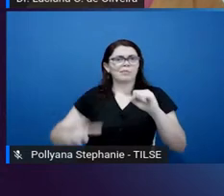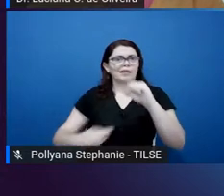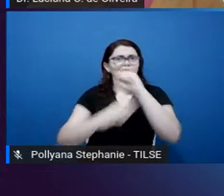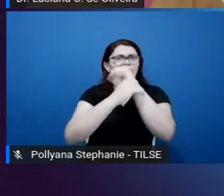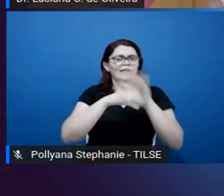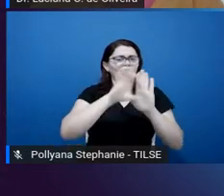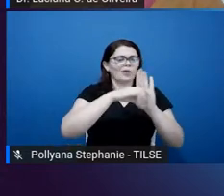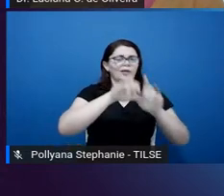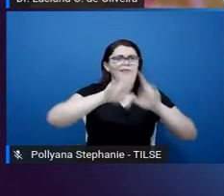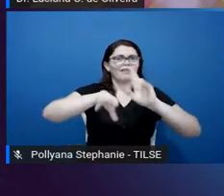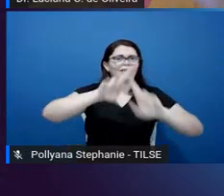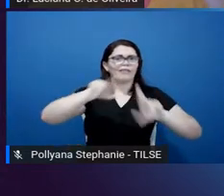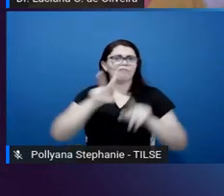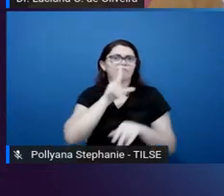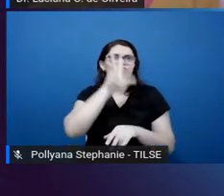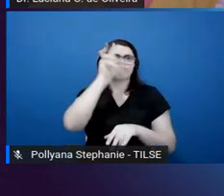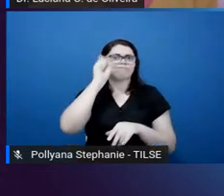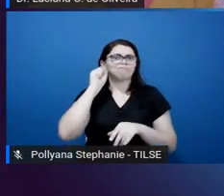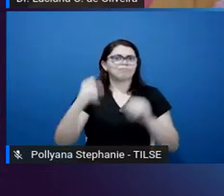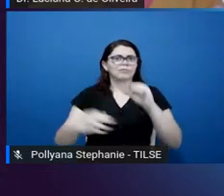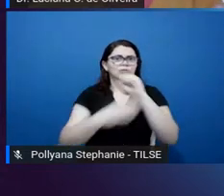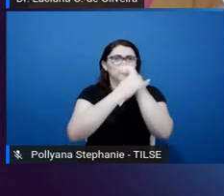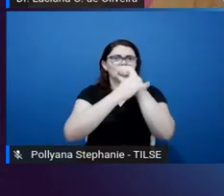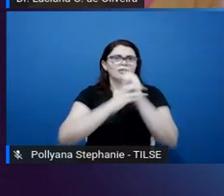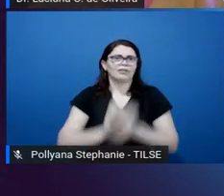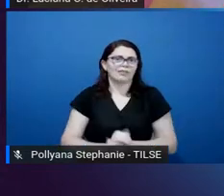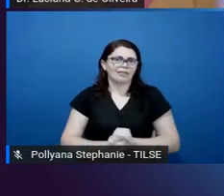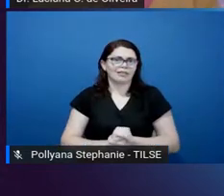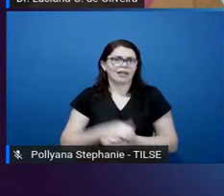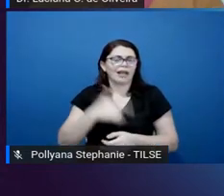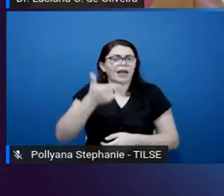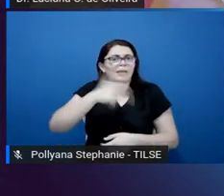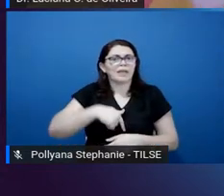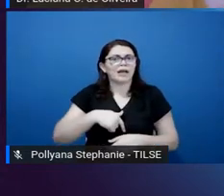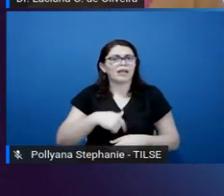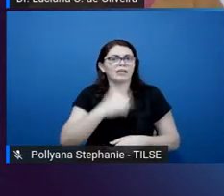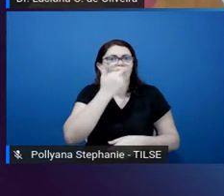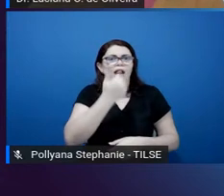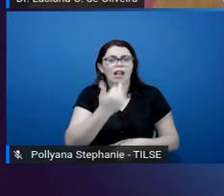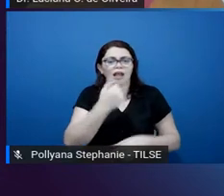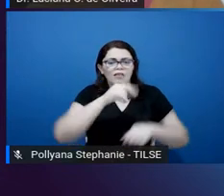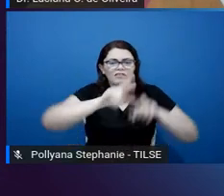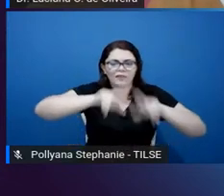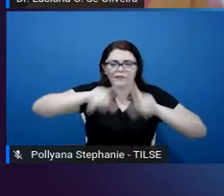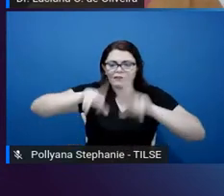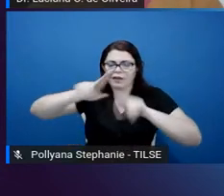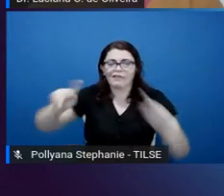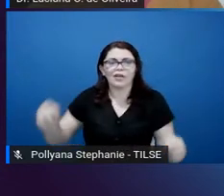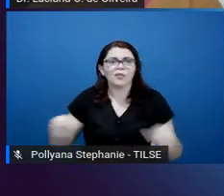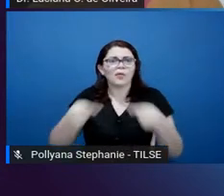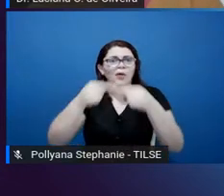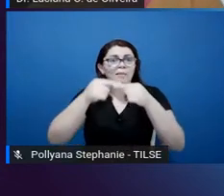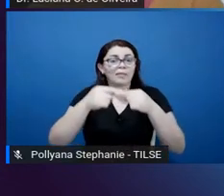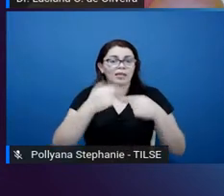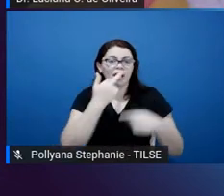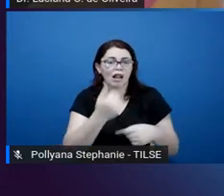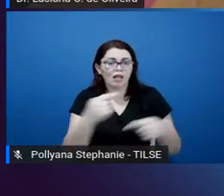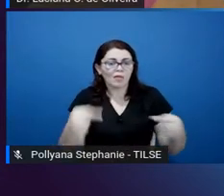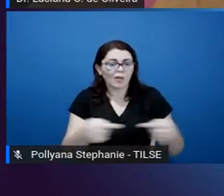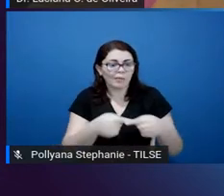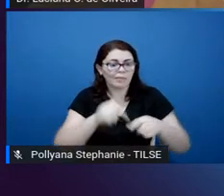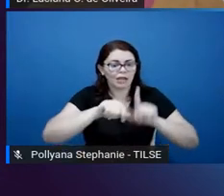concepts. We see plurilingualism as language as a resource. Classroom activities